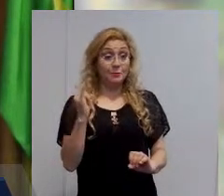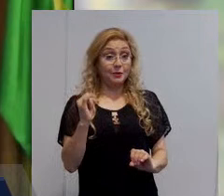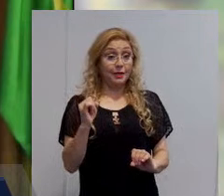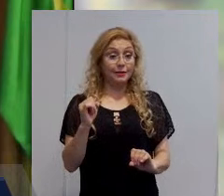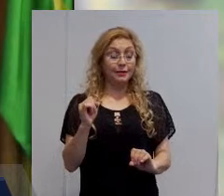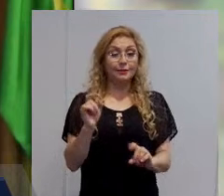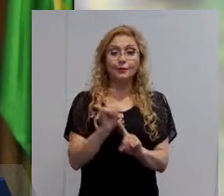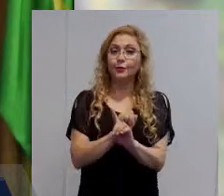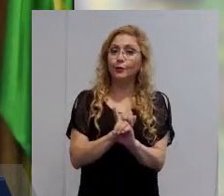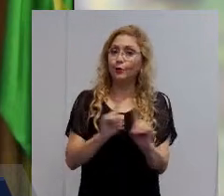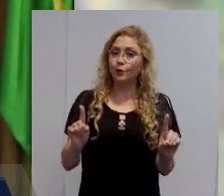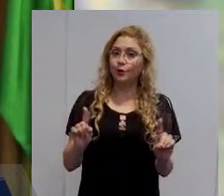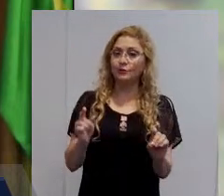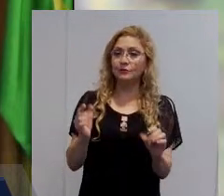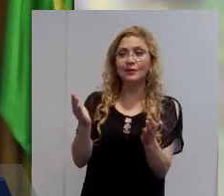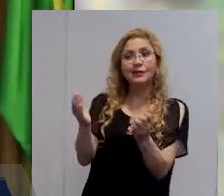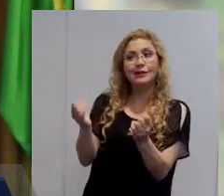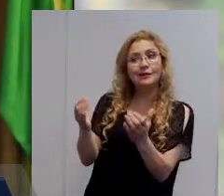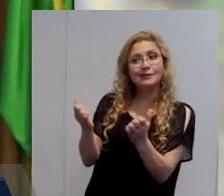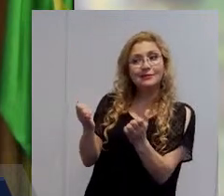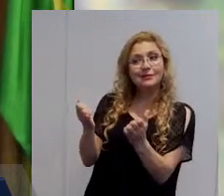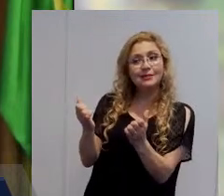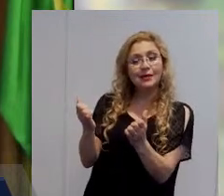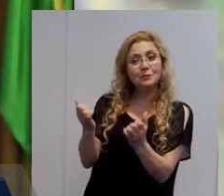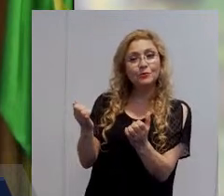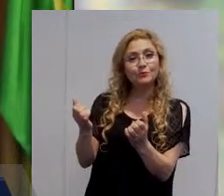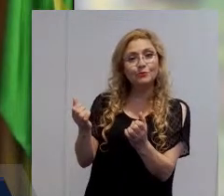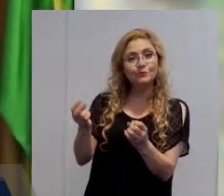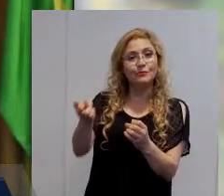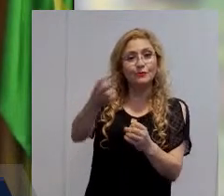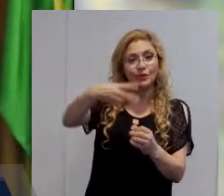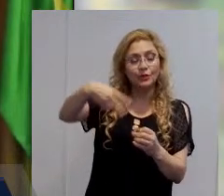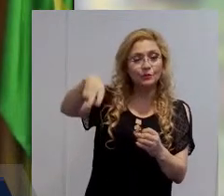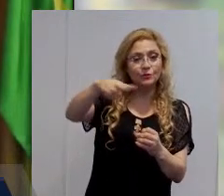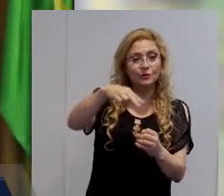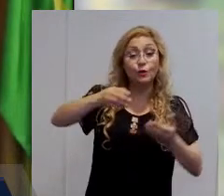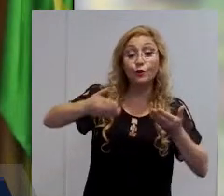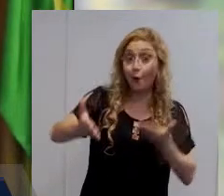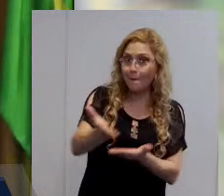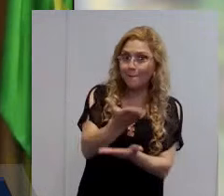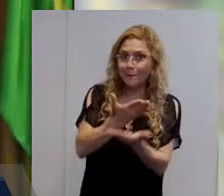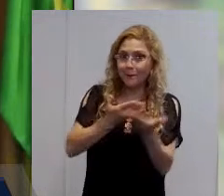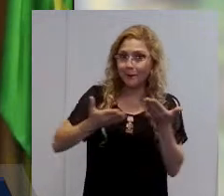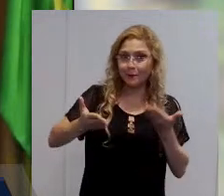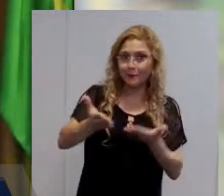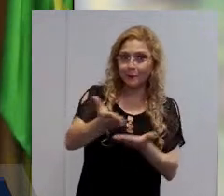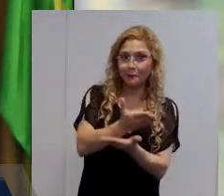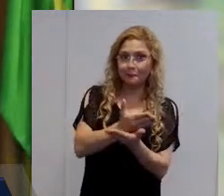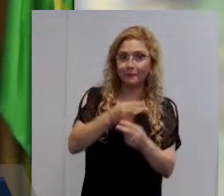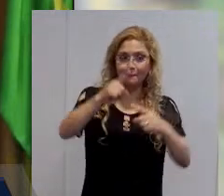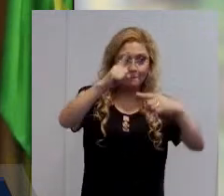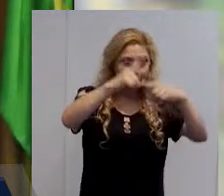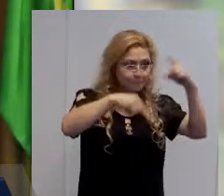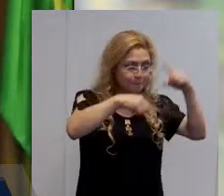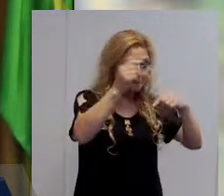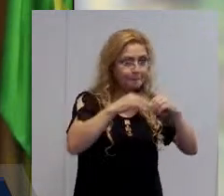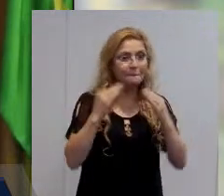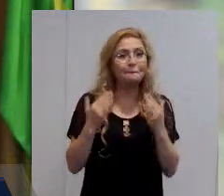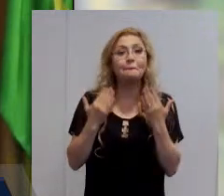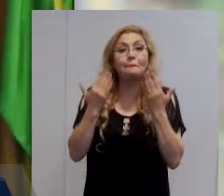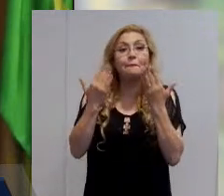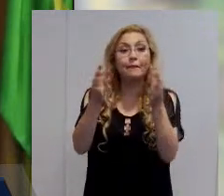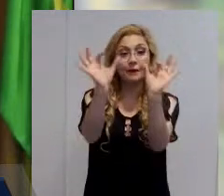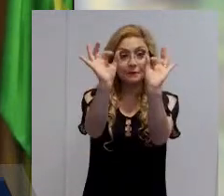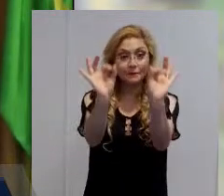countries dependent as they thought they were. We need to share. It's not just about having an individual shipment,